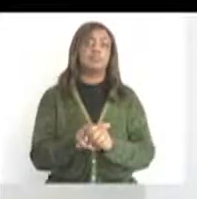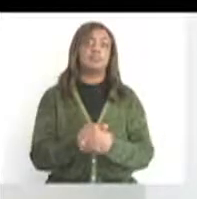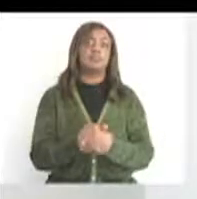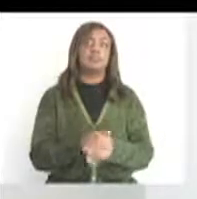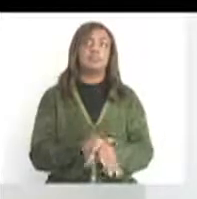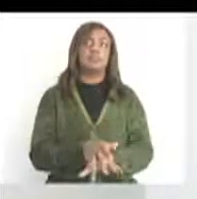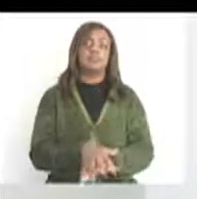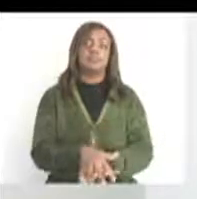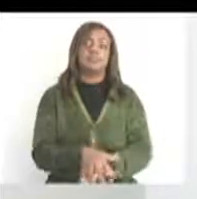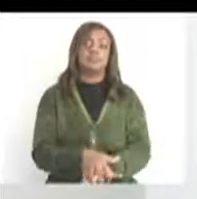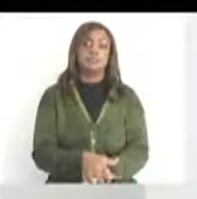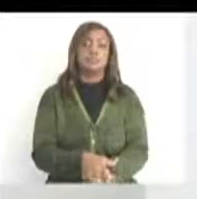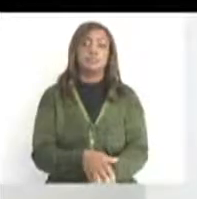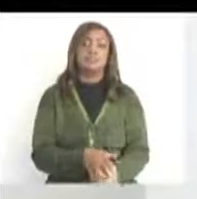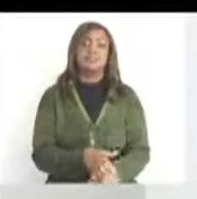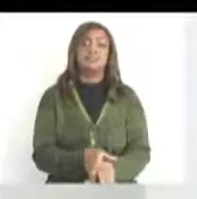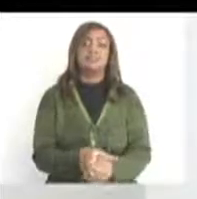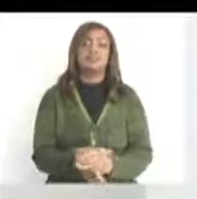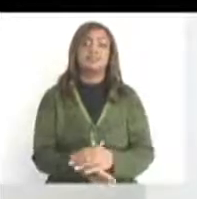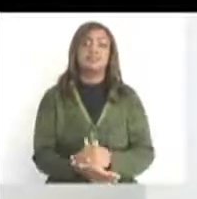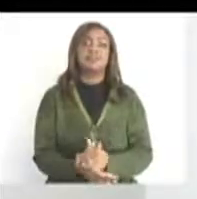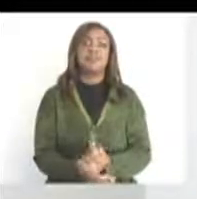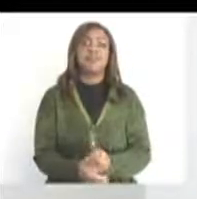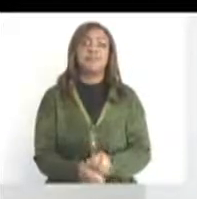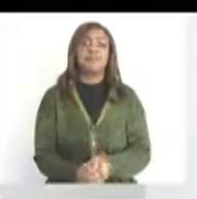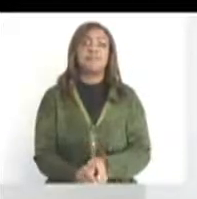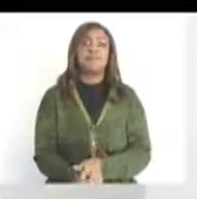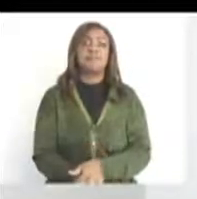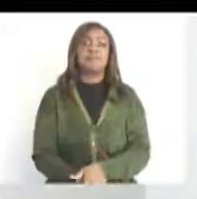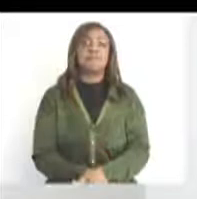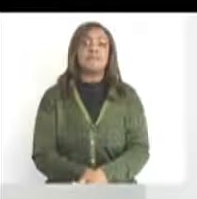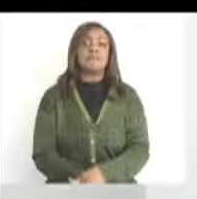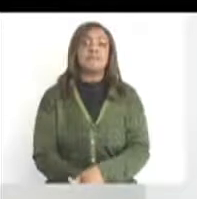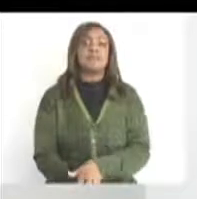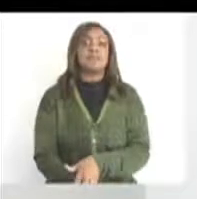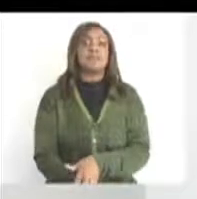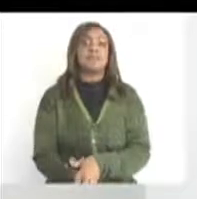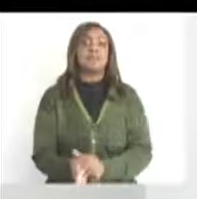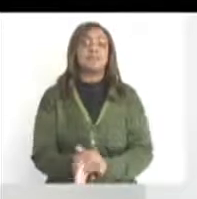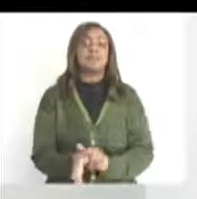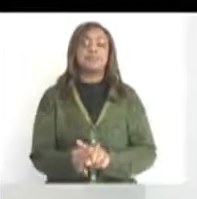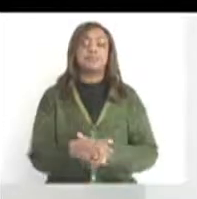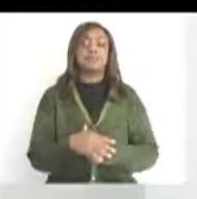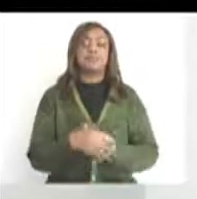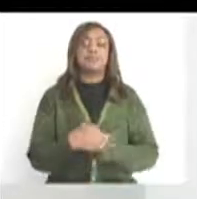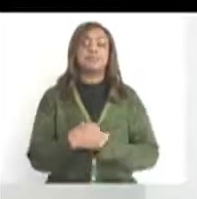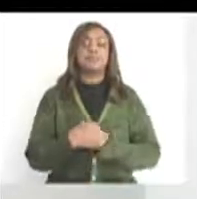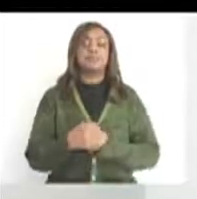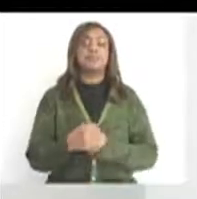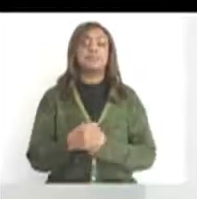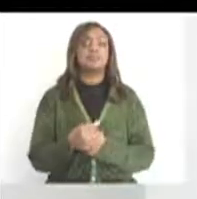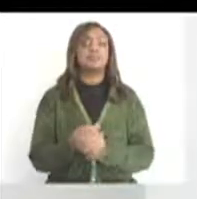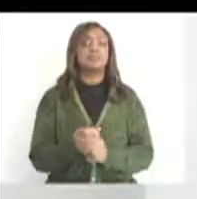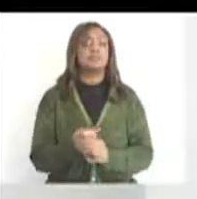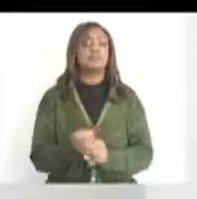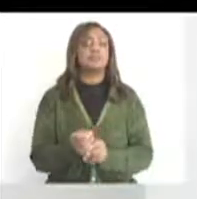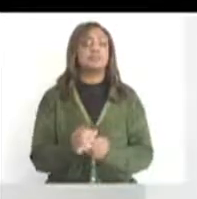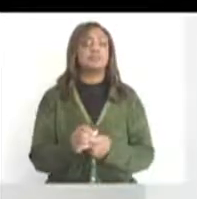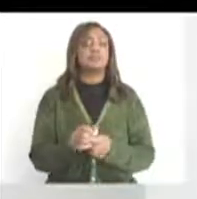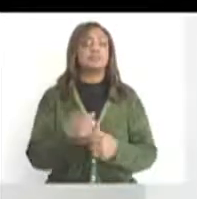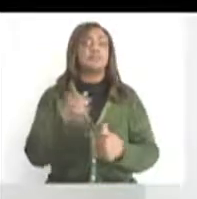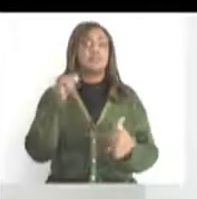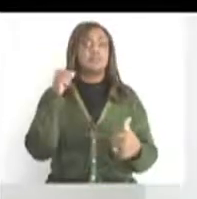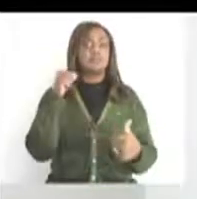sanitize our hands. Let's make sure that we rub palm to palm, between our fingers, behind